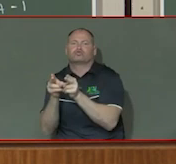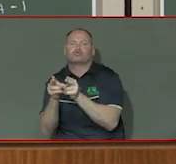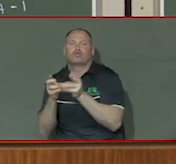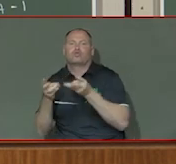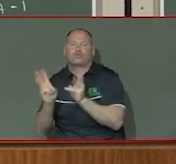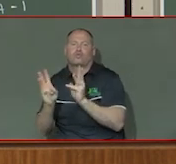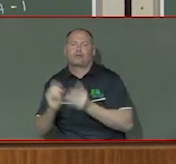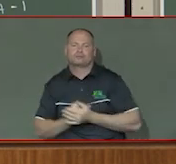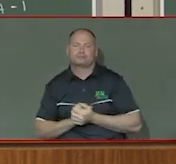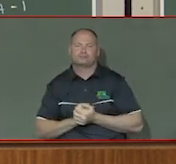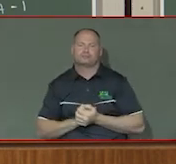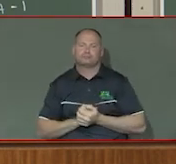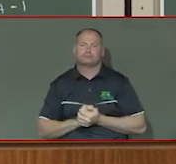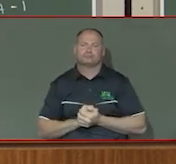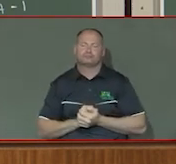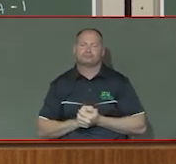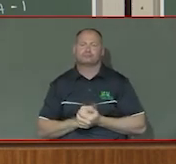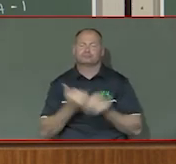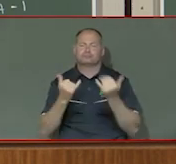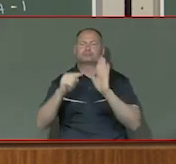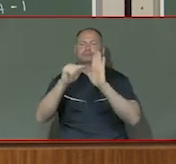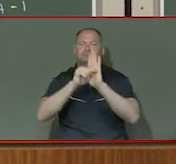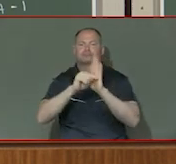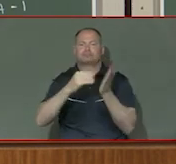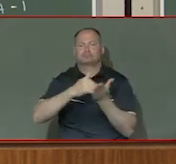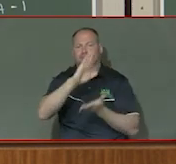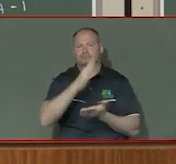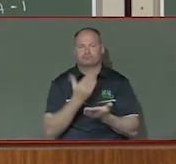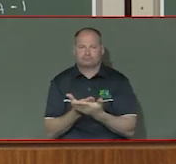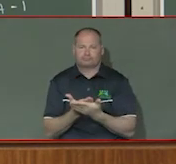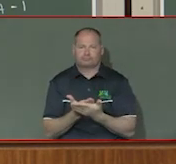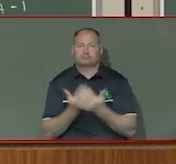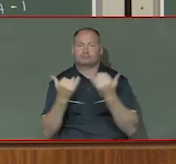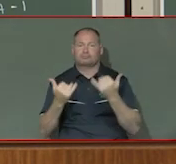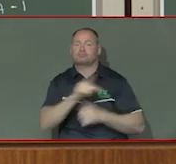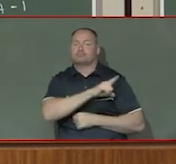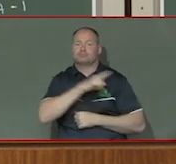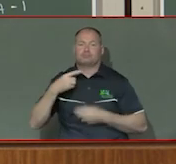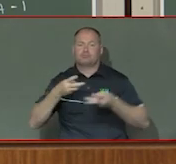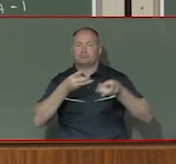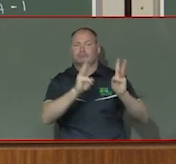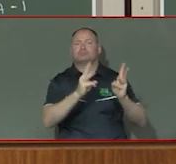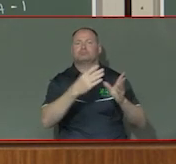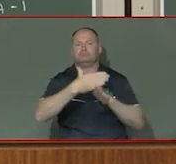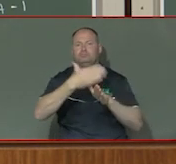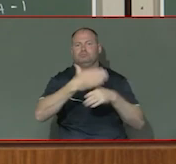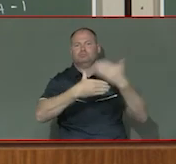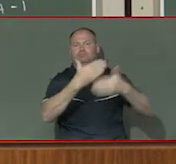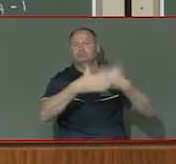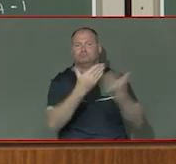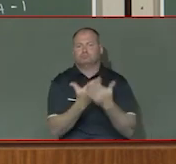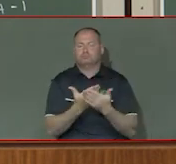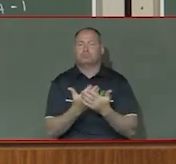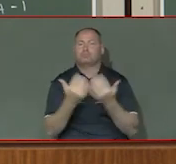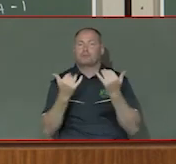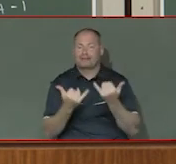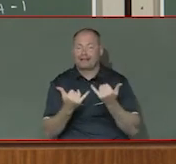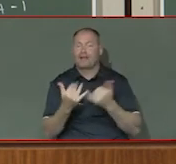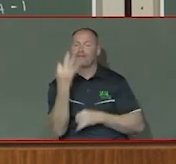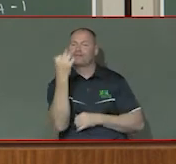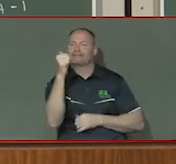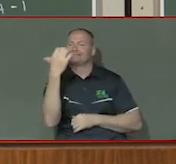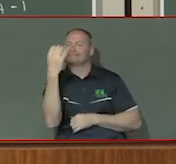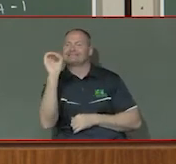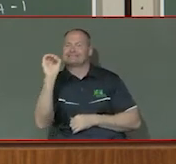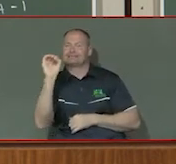tan of theta, you could take out a negative there, and then you could work the long method. Just use add or subtract 360 if